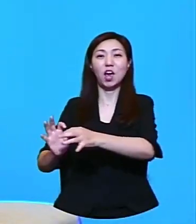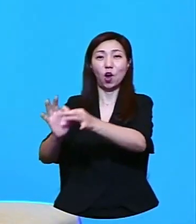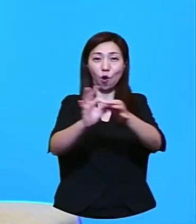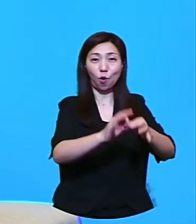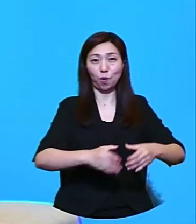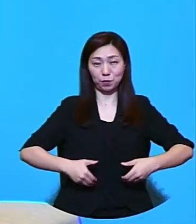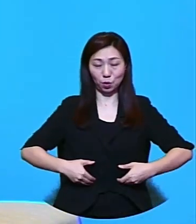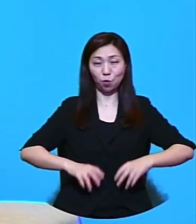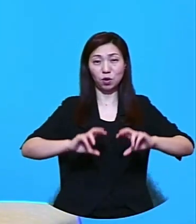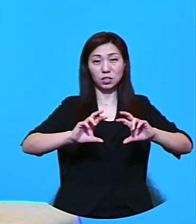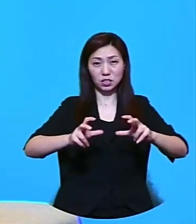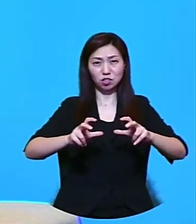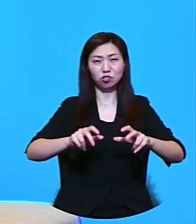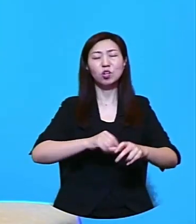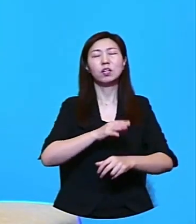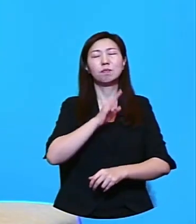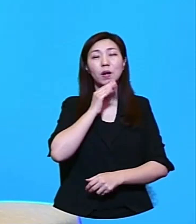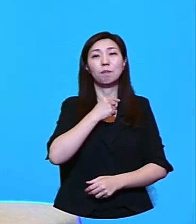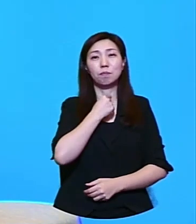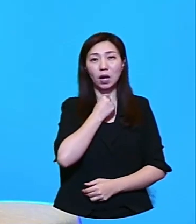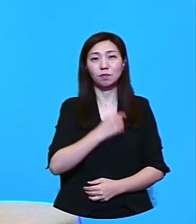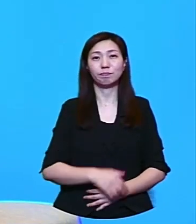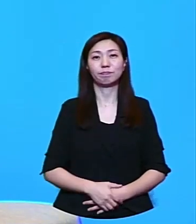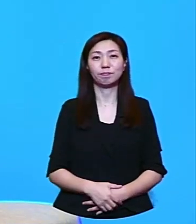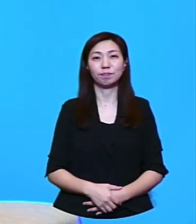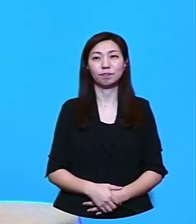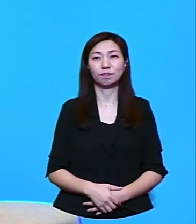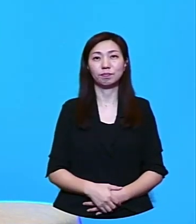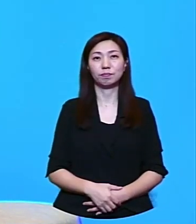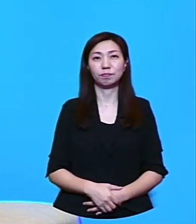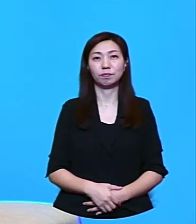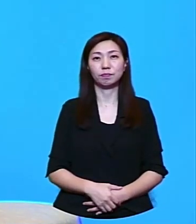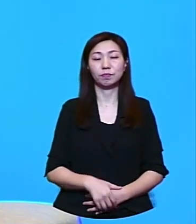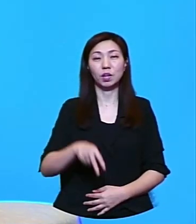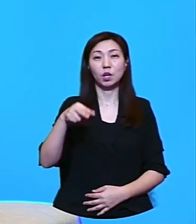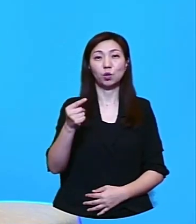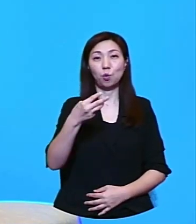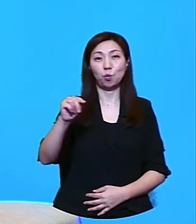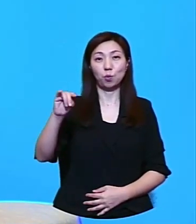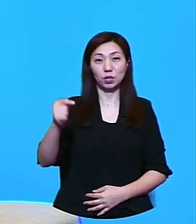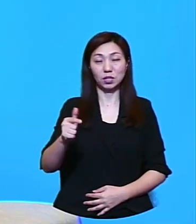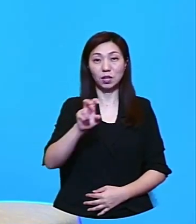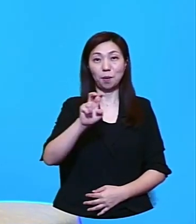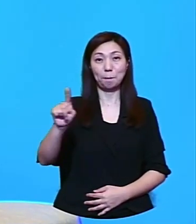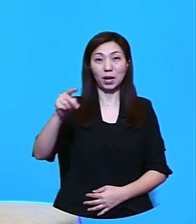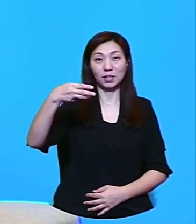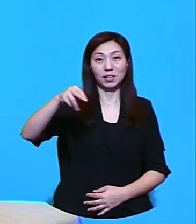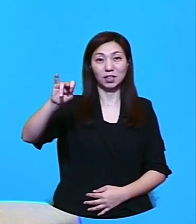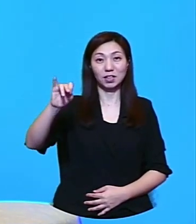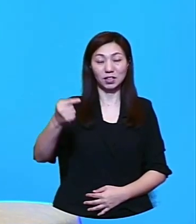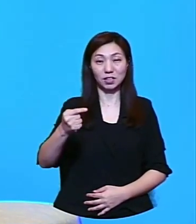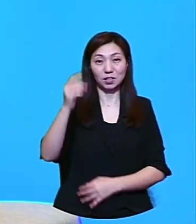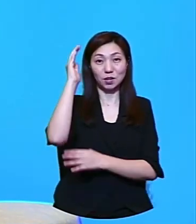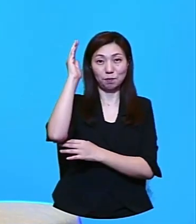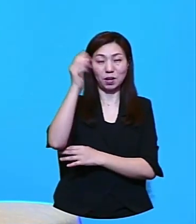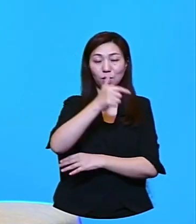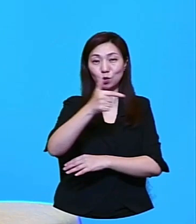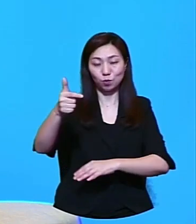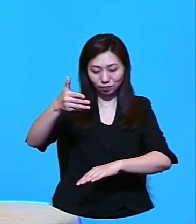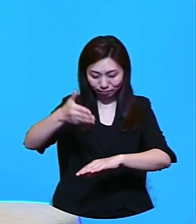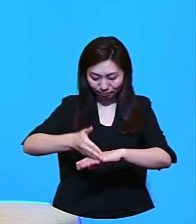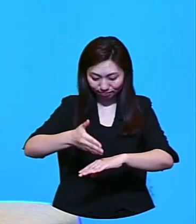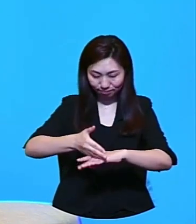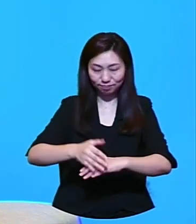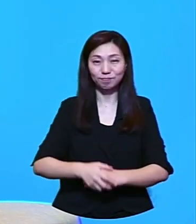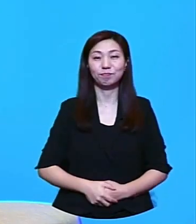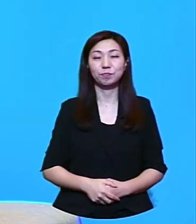Thank you very much, Doreen. Very useful presentation with a lot of recommendations